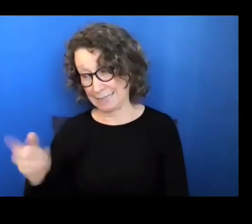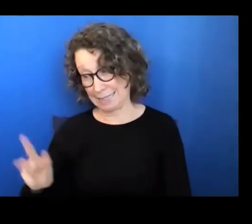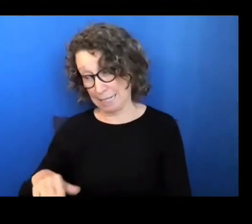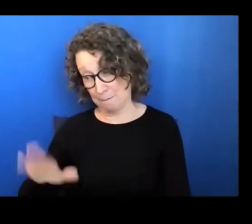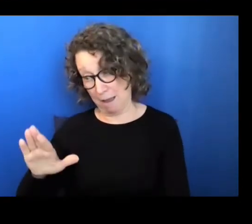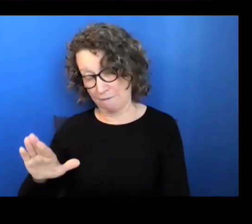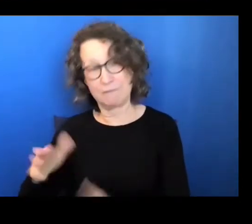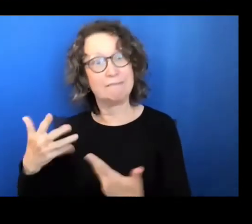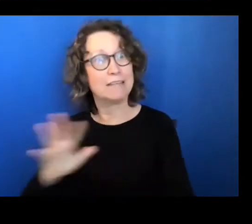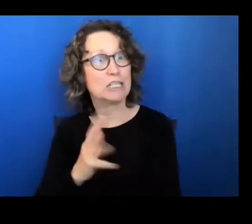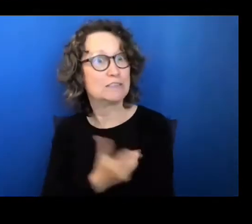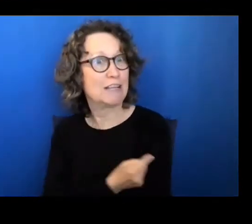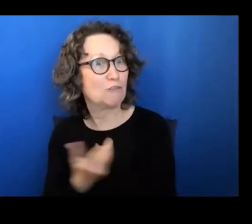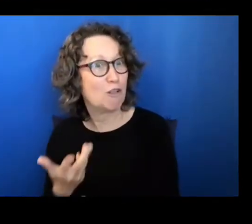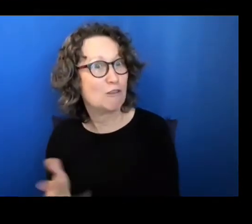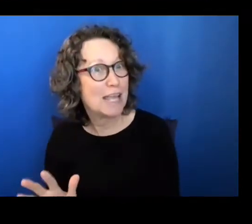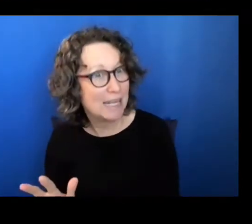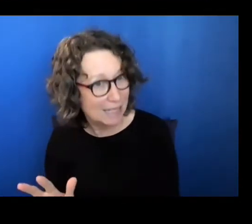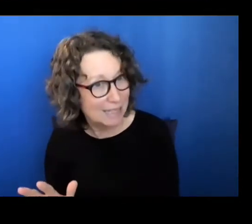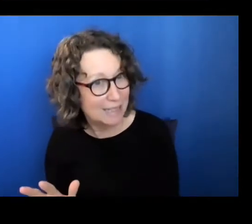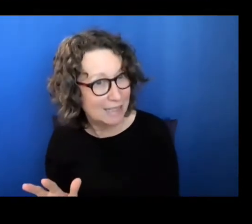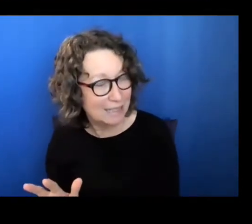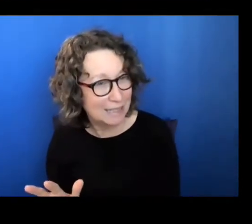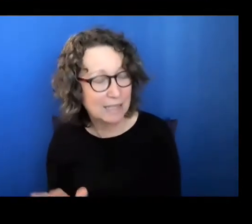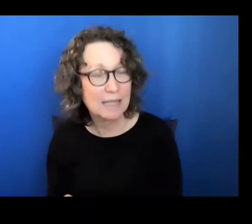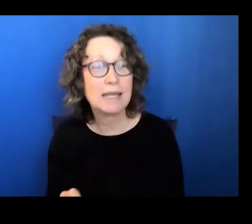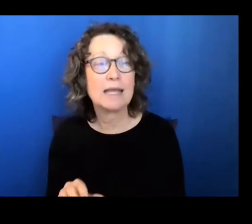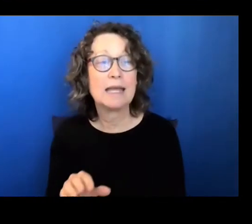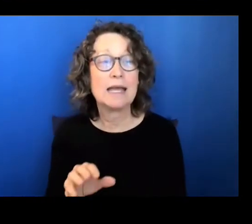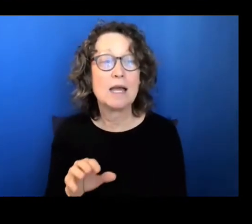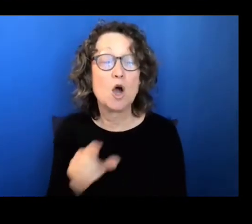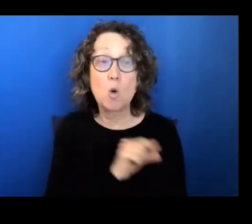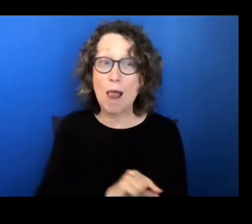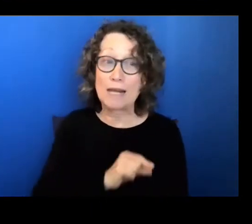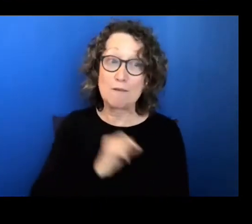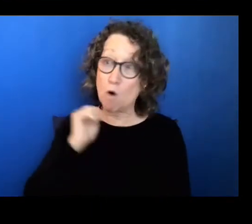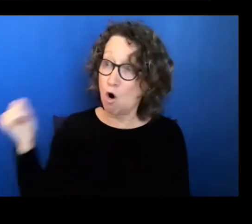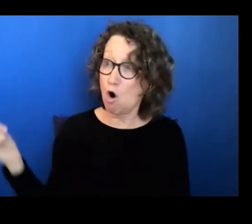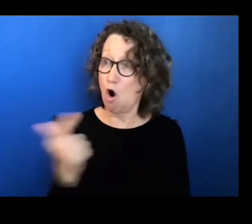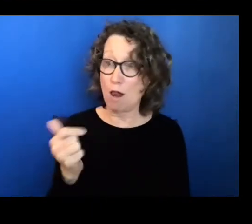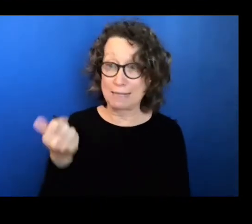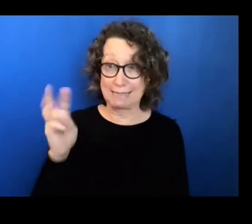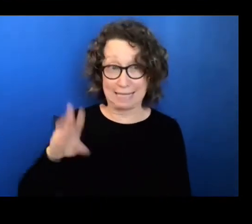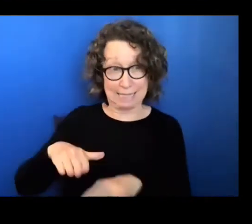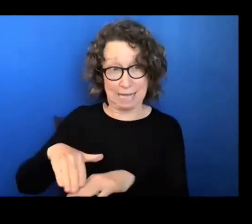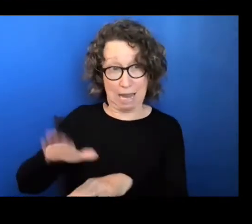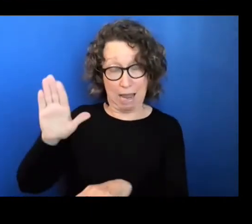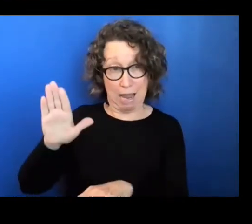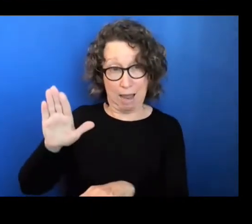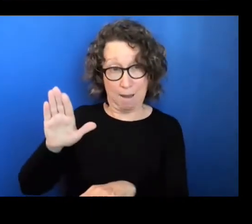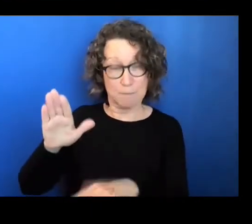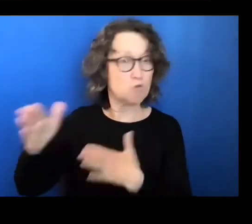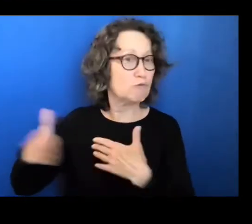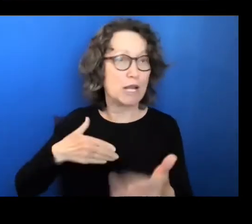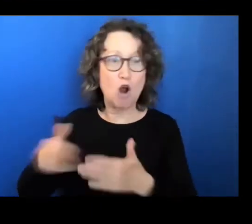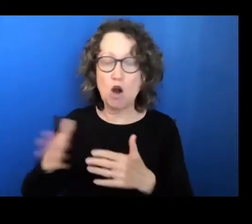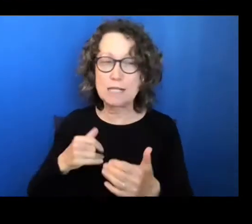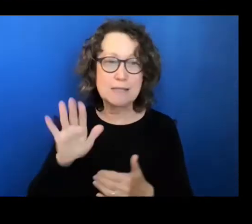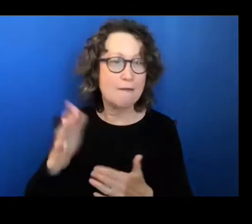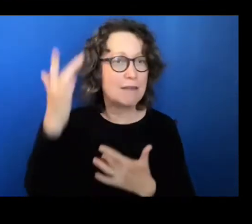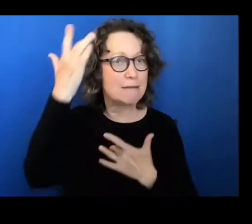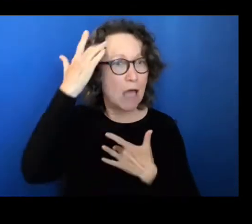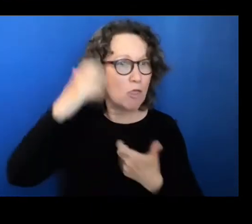above are already vaccinated. The eligibility for everyone age 16 and up, regardless of underlying